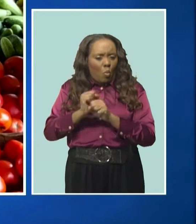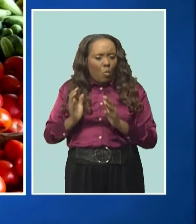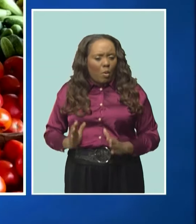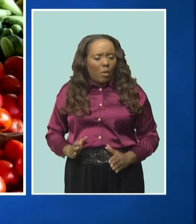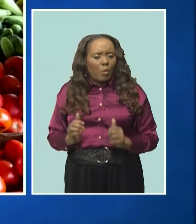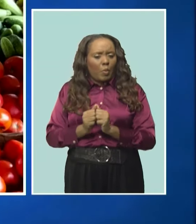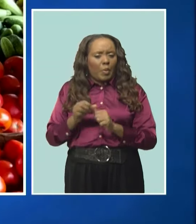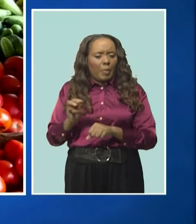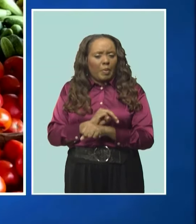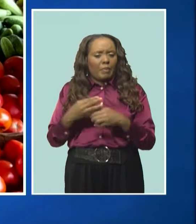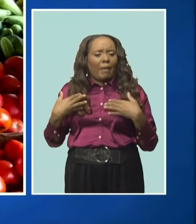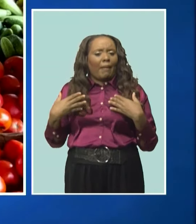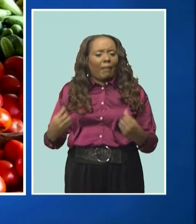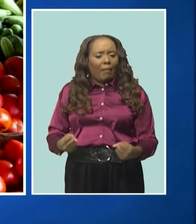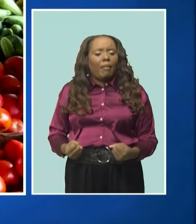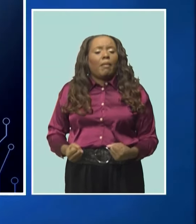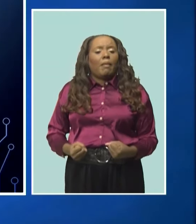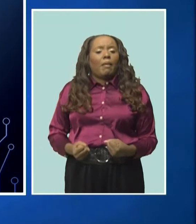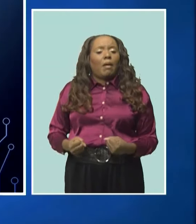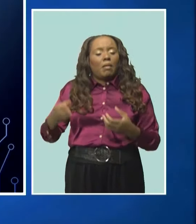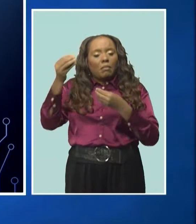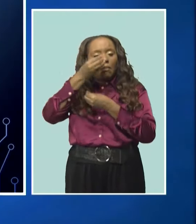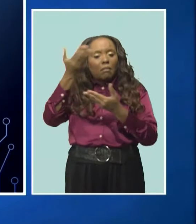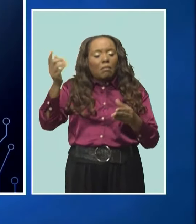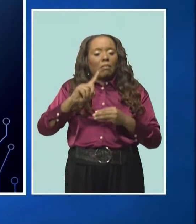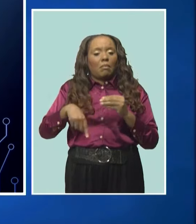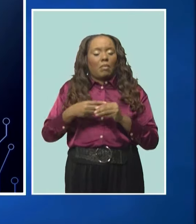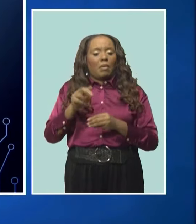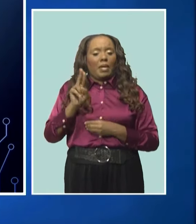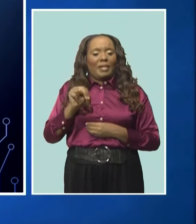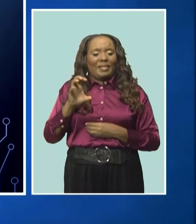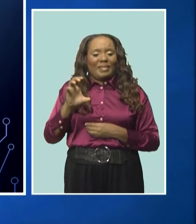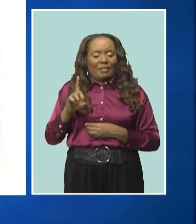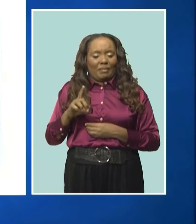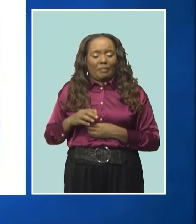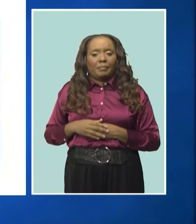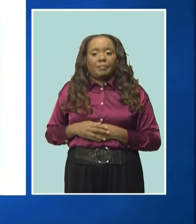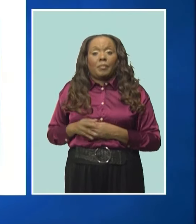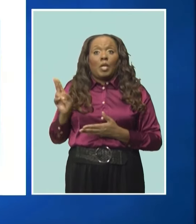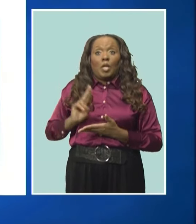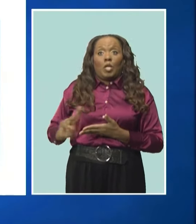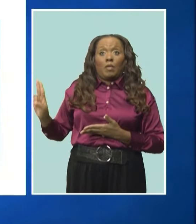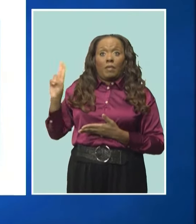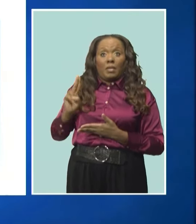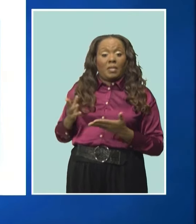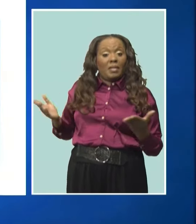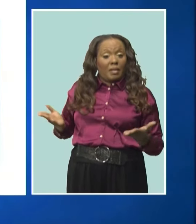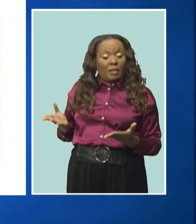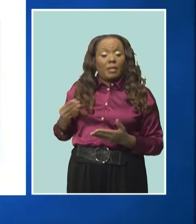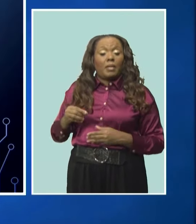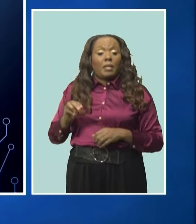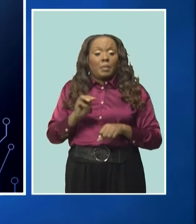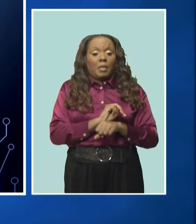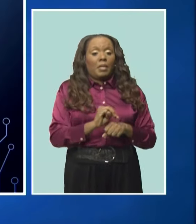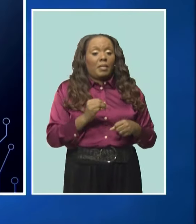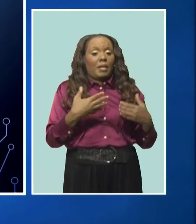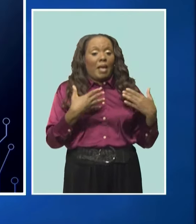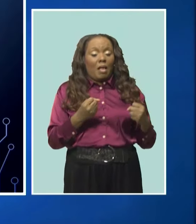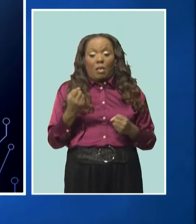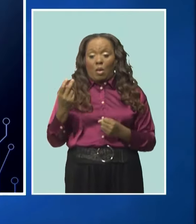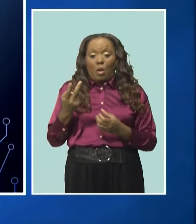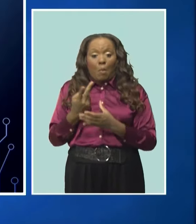NCDs, Dr. Elizabeth Mandeville. She's also revealed the University of the West Indies and the Ministry of Health have embarked on